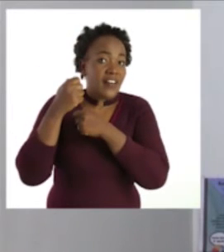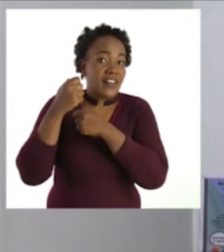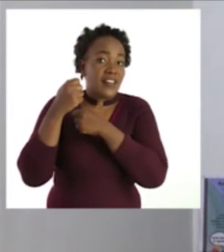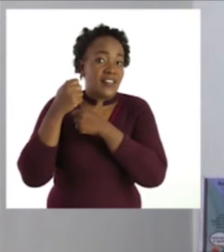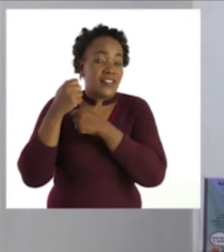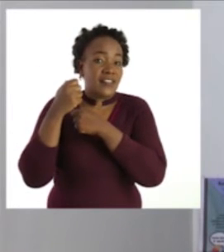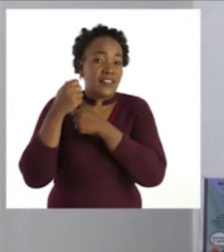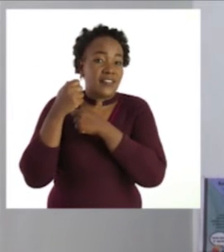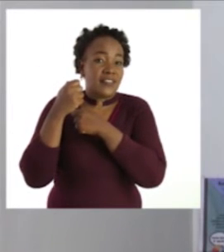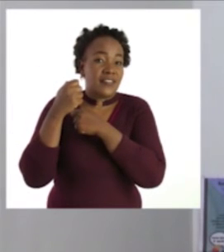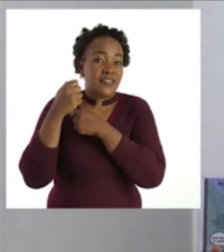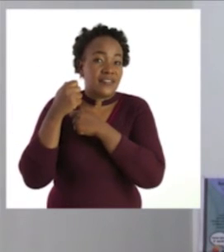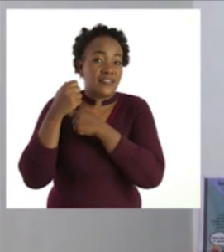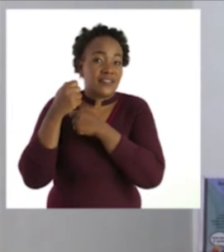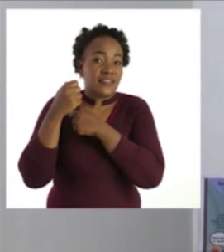umbrella